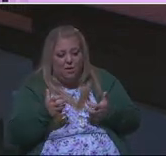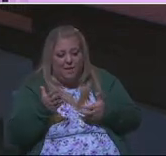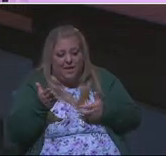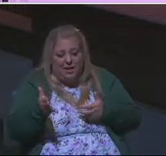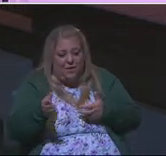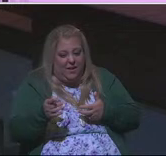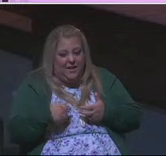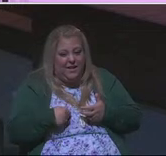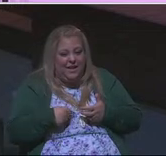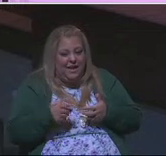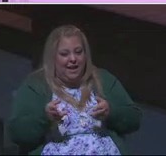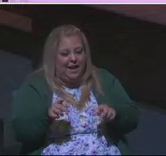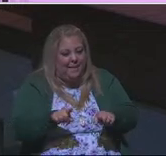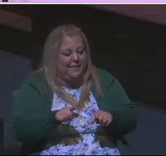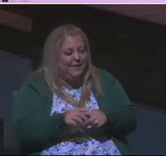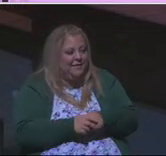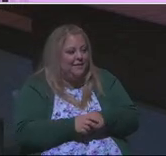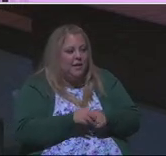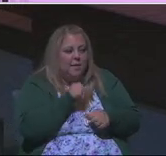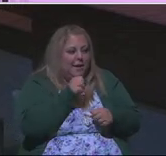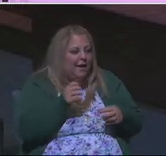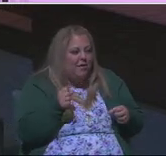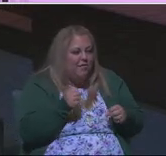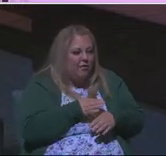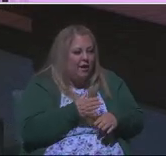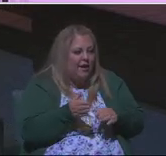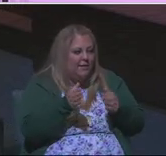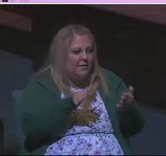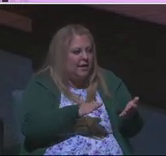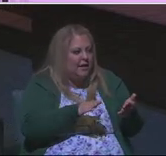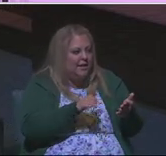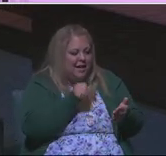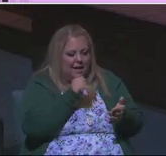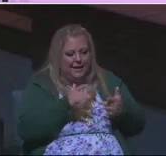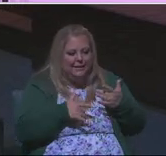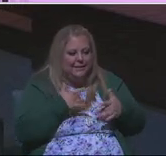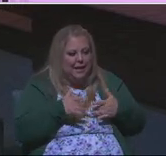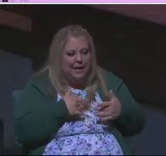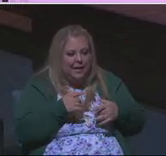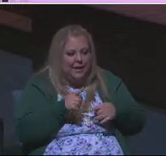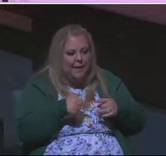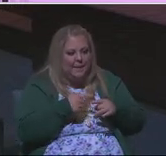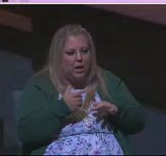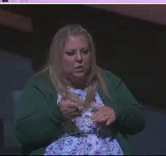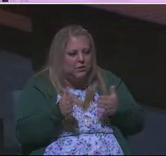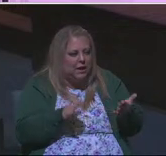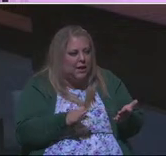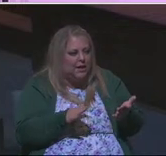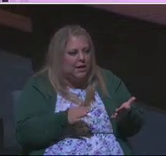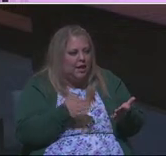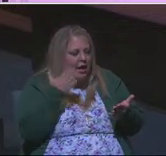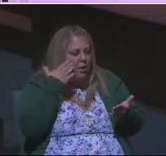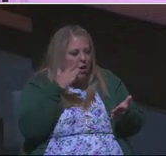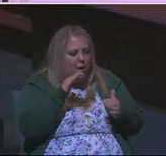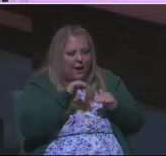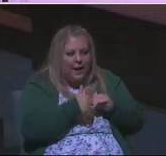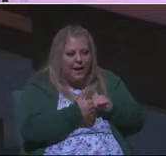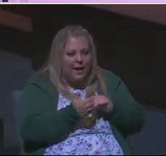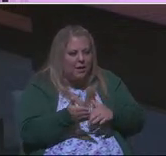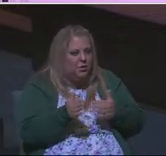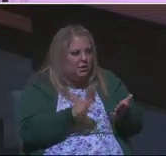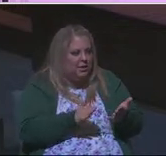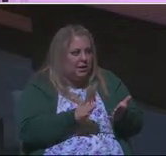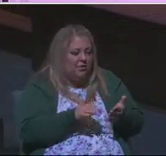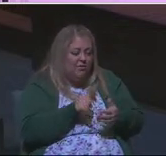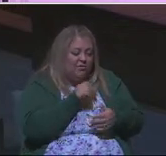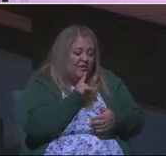I'm not afraid of death. I mean, I'm not excited about dying. You know what I mean? I don't want to know how I'm going to die. In fact, I don't want to